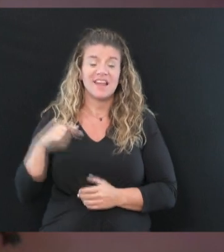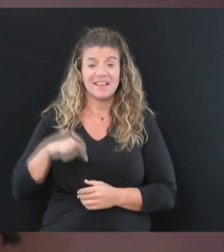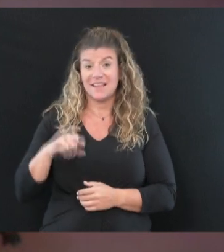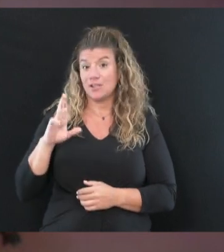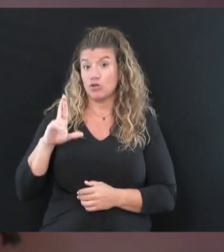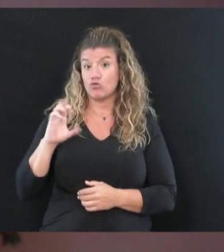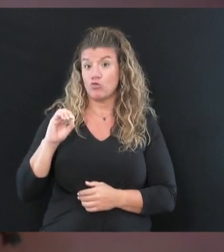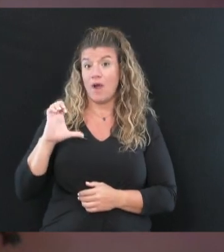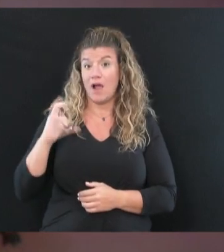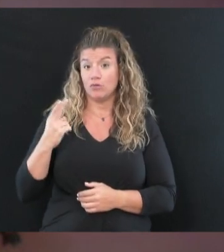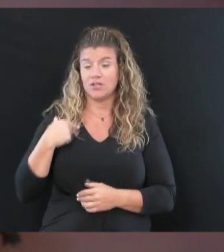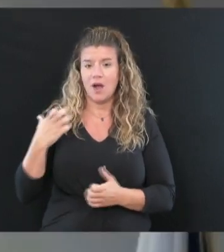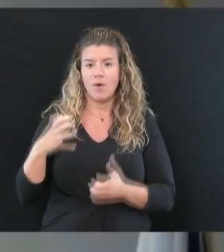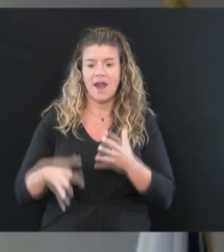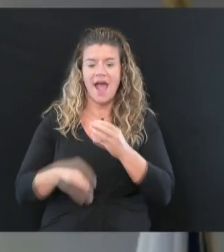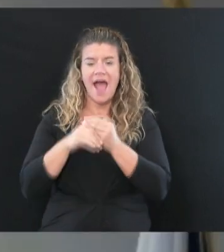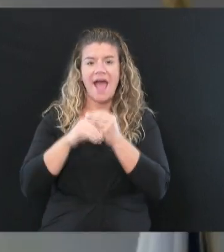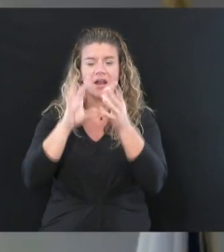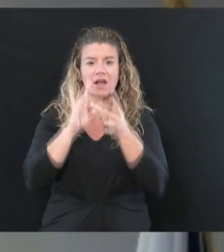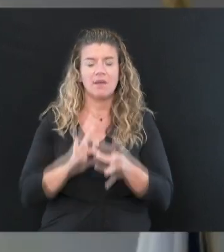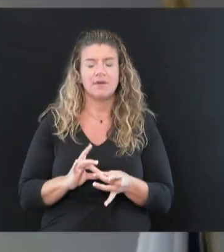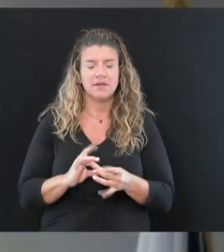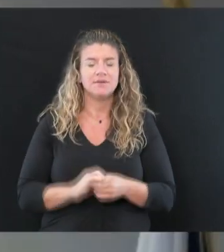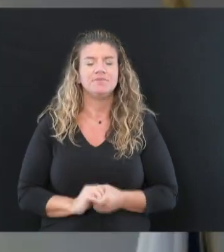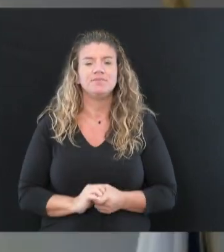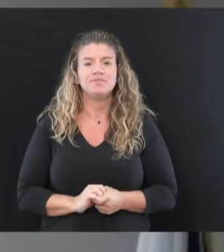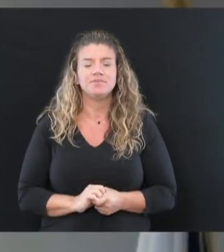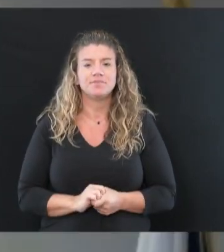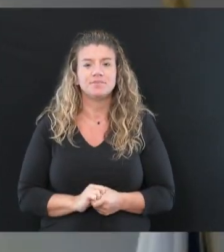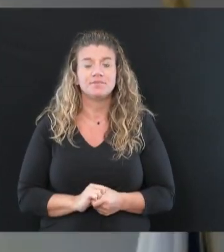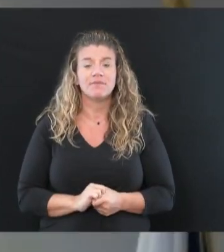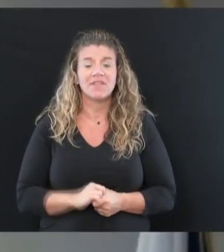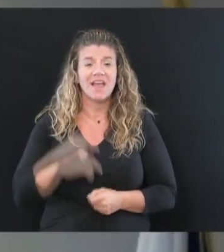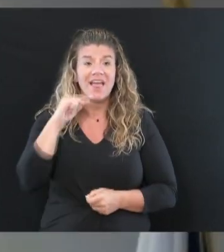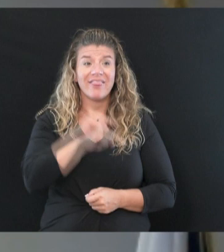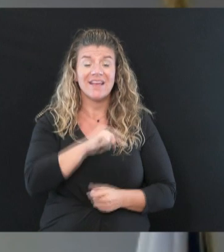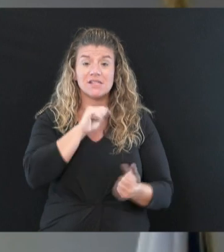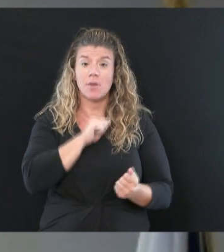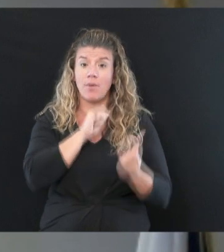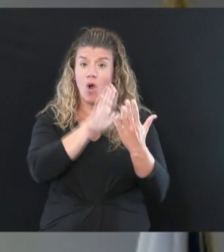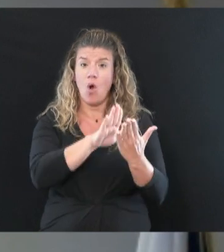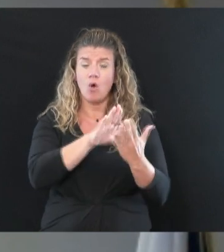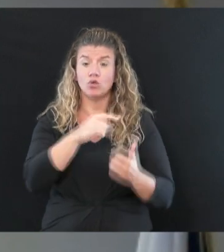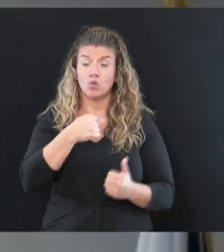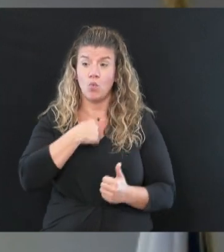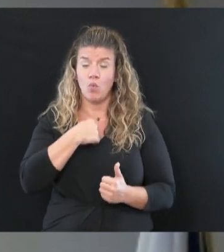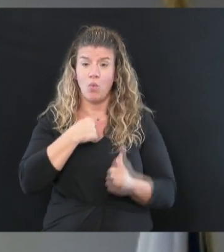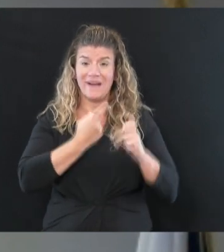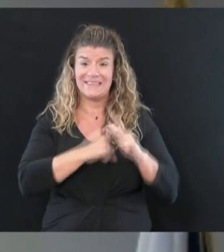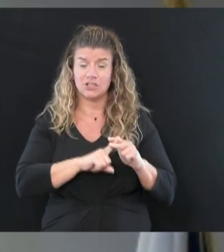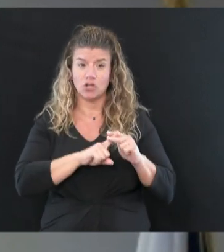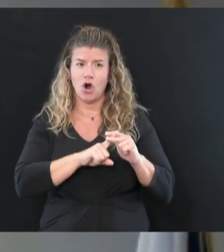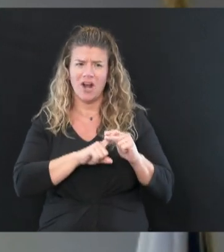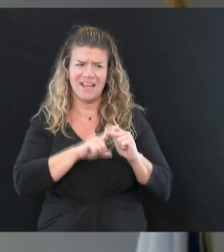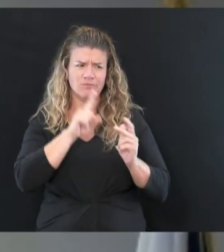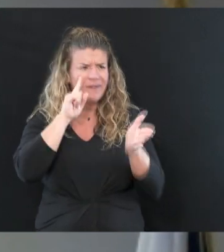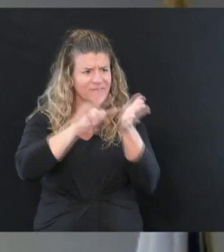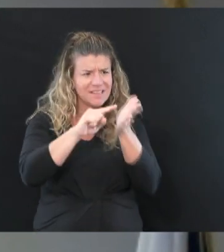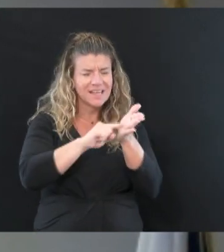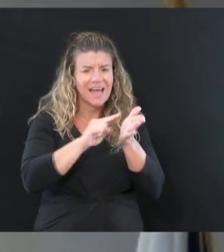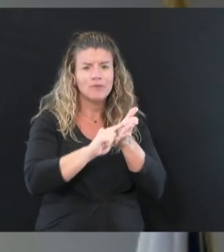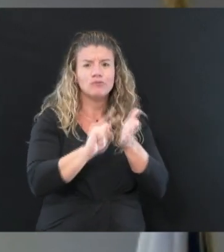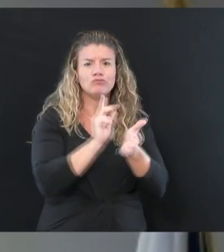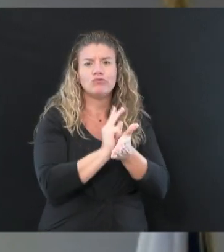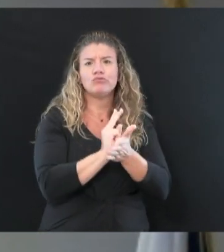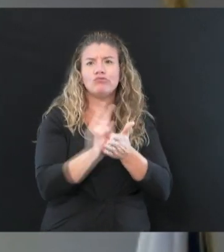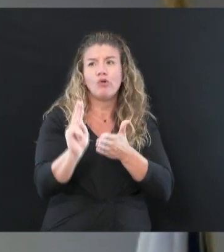add, Governor and Clay, this is an approach that we began looking at least 2 weeks ago,